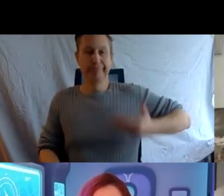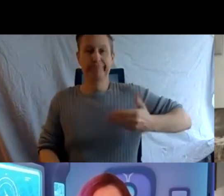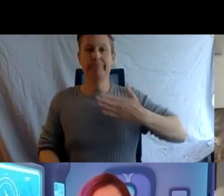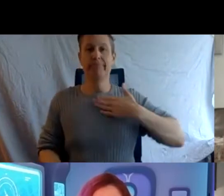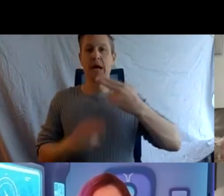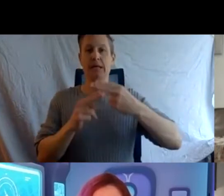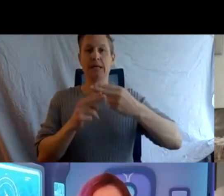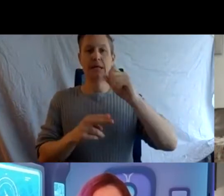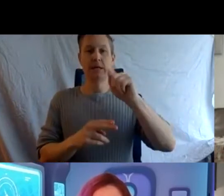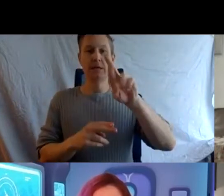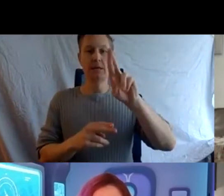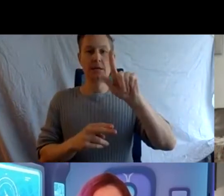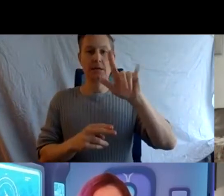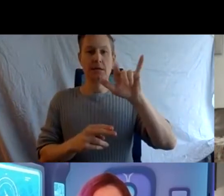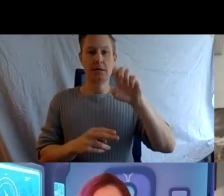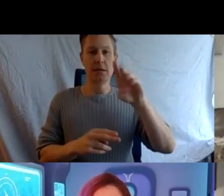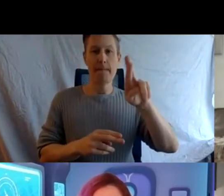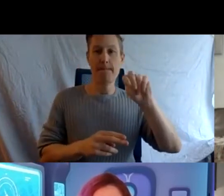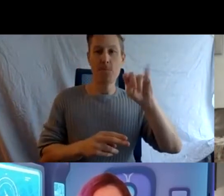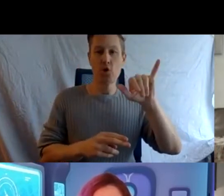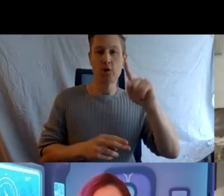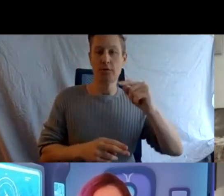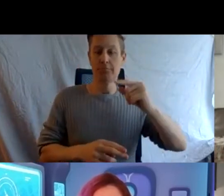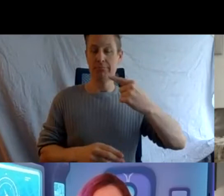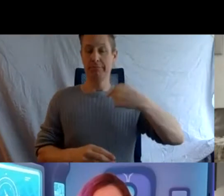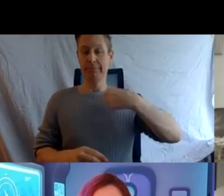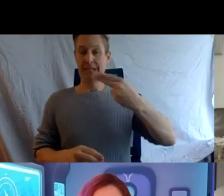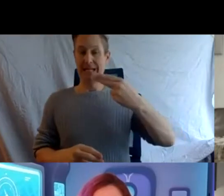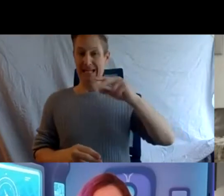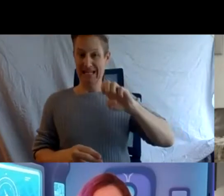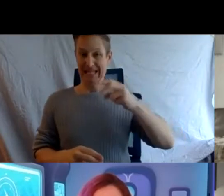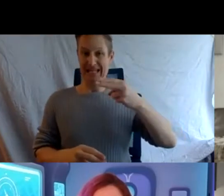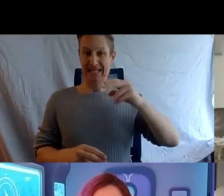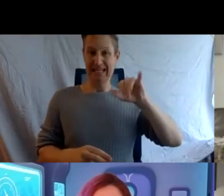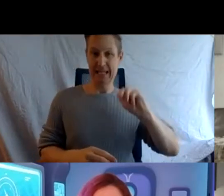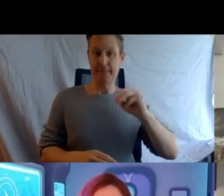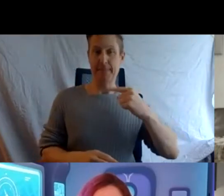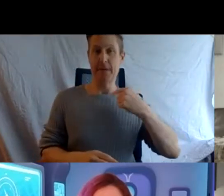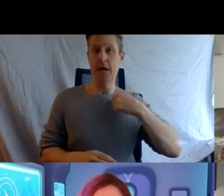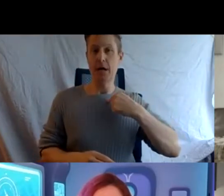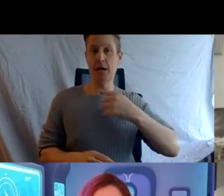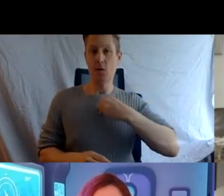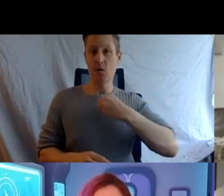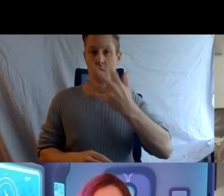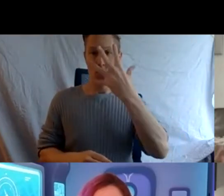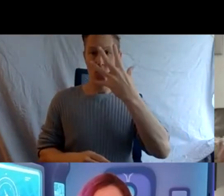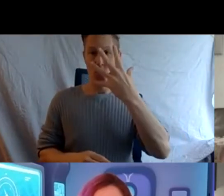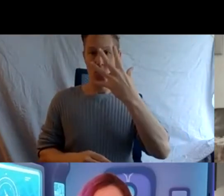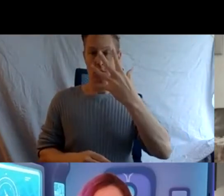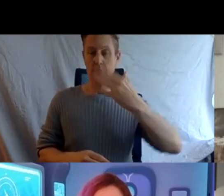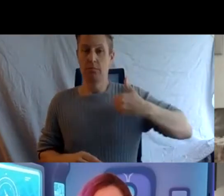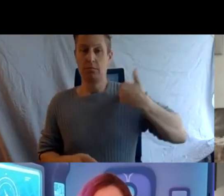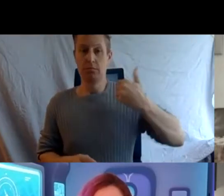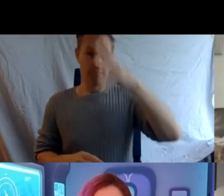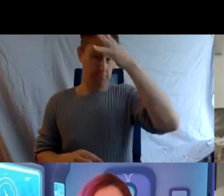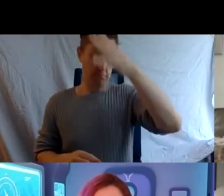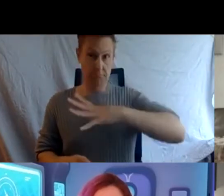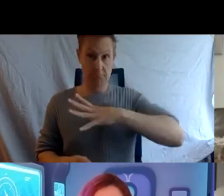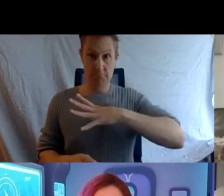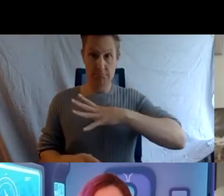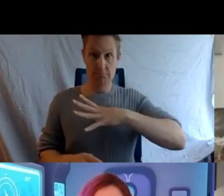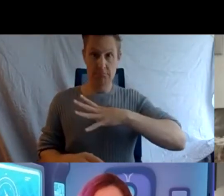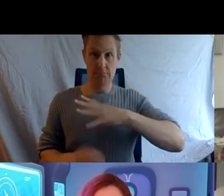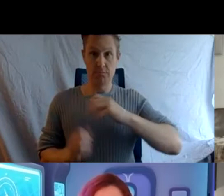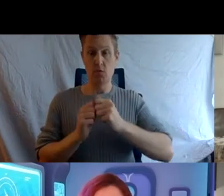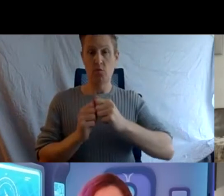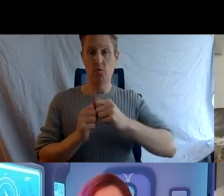name is Hartley Bernier. My pronouns are he, him. I am a white young male